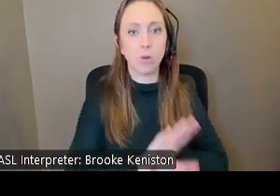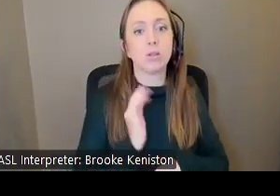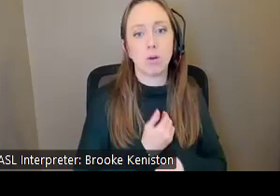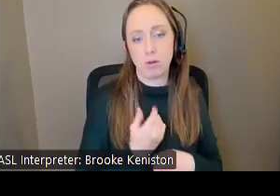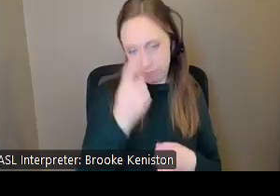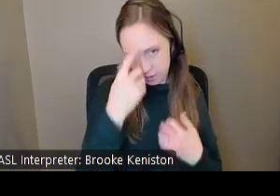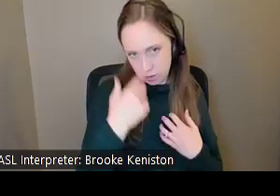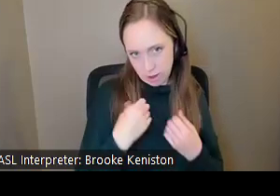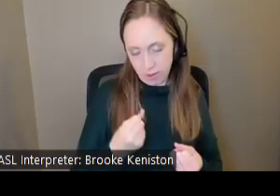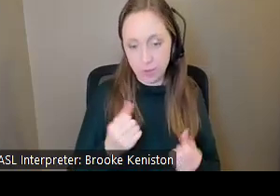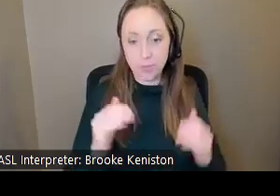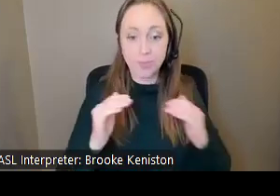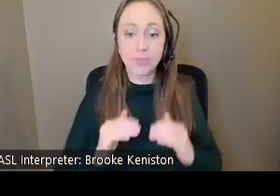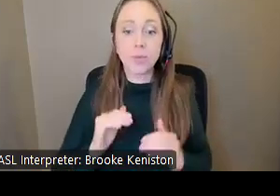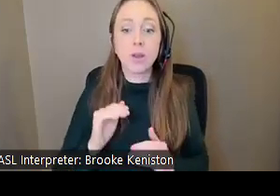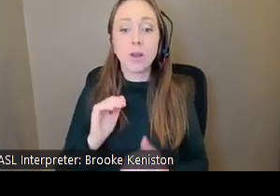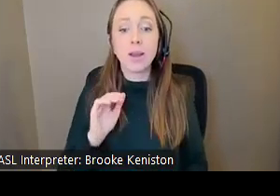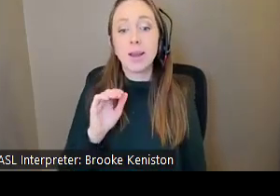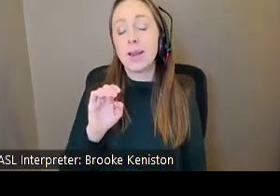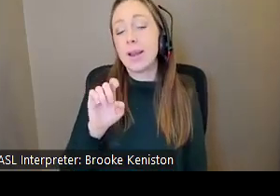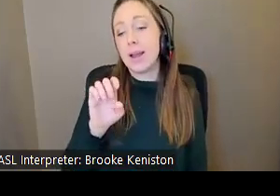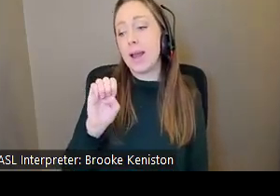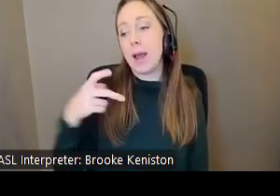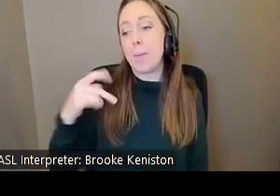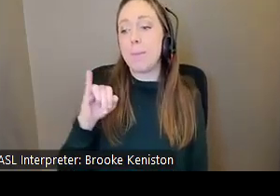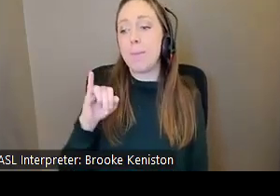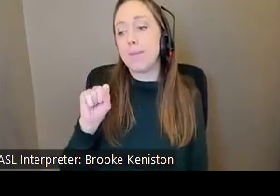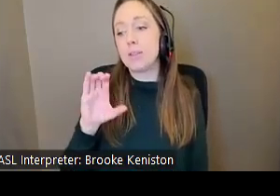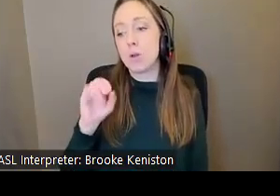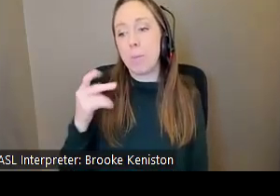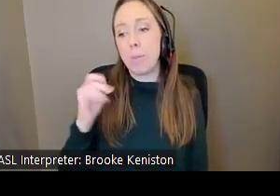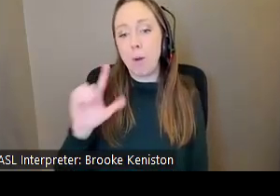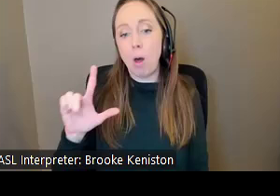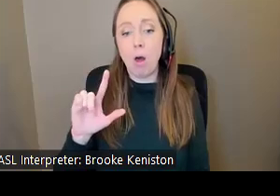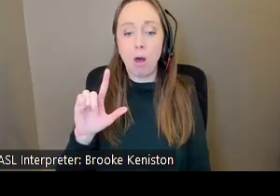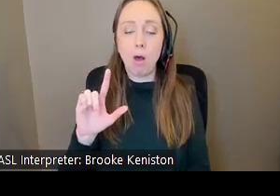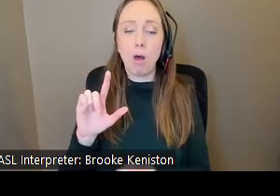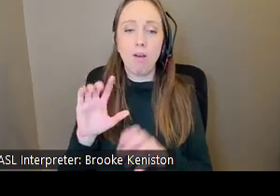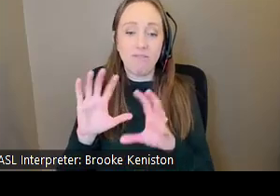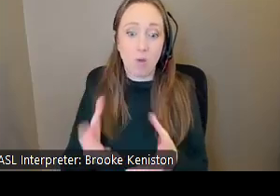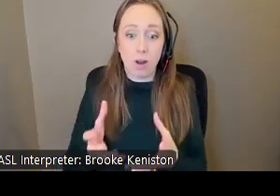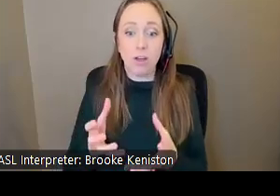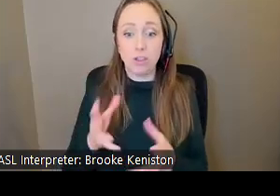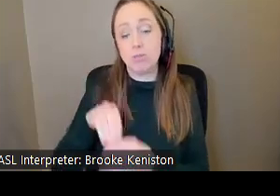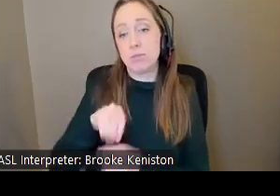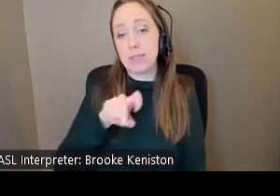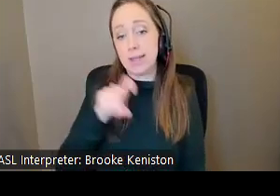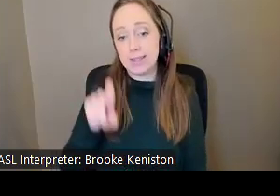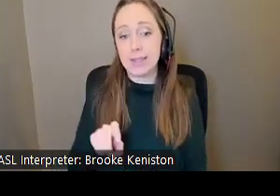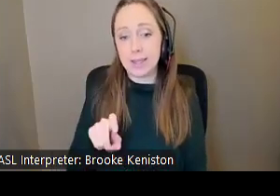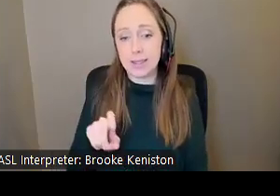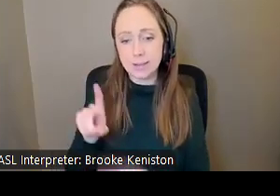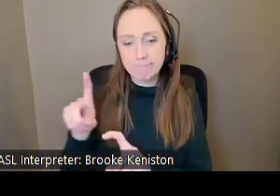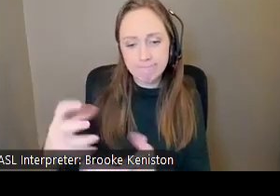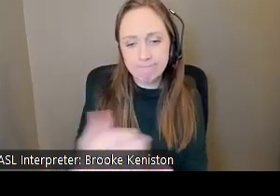mostly Medicare, because they're working on Medicare access and expansion. 65% of patients, these are not people